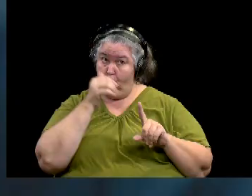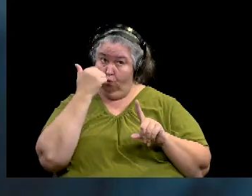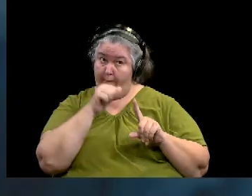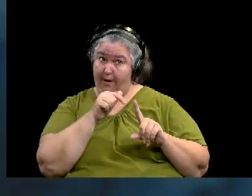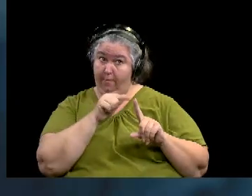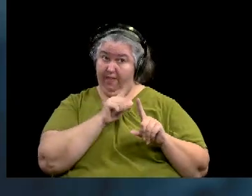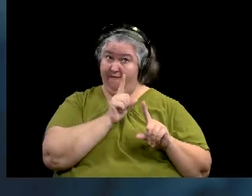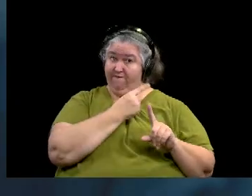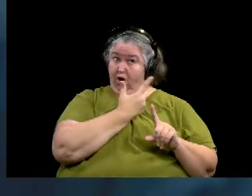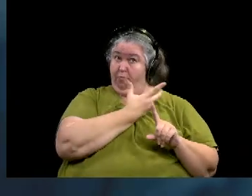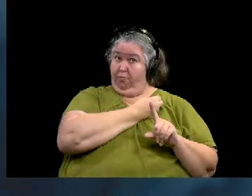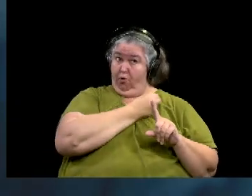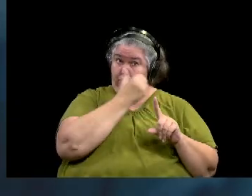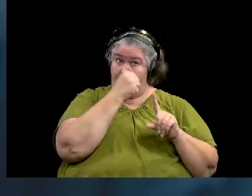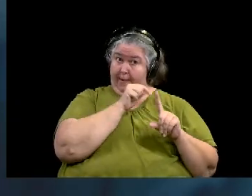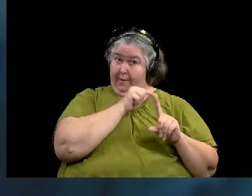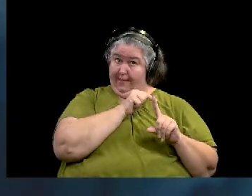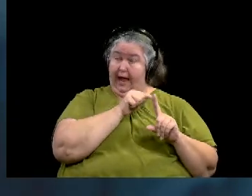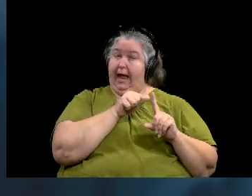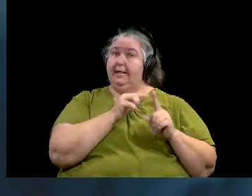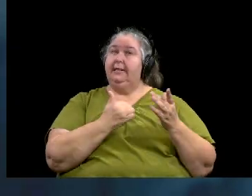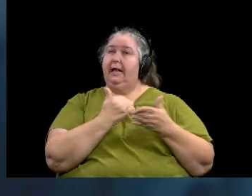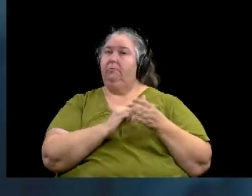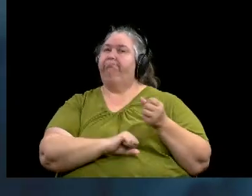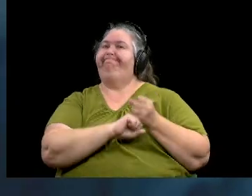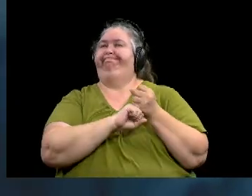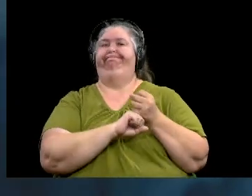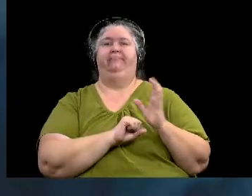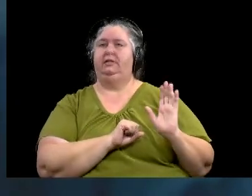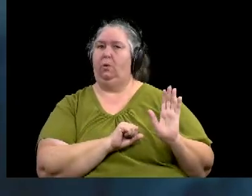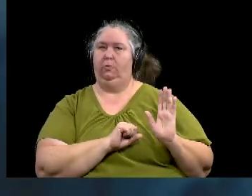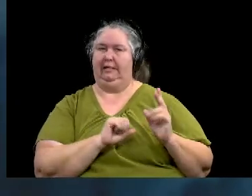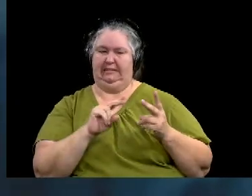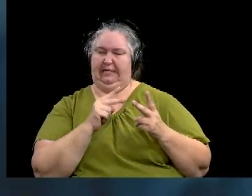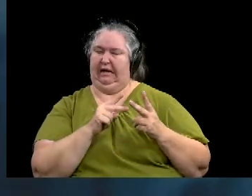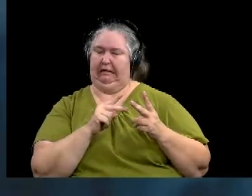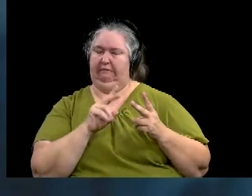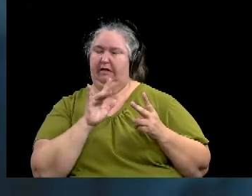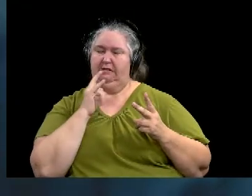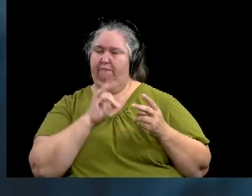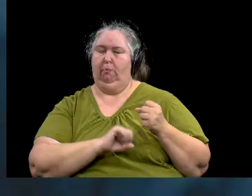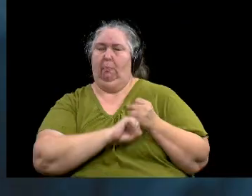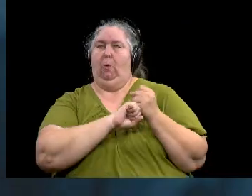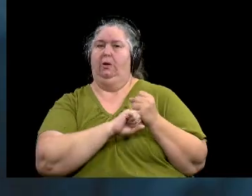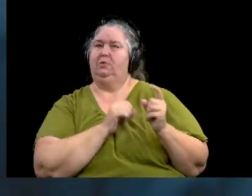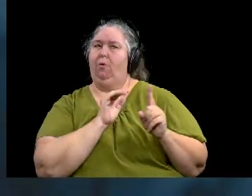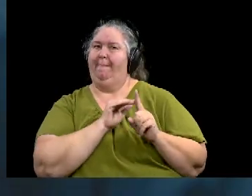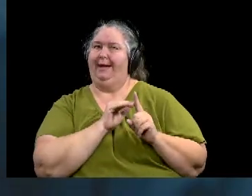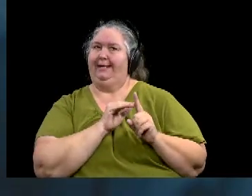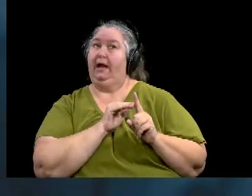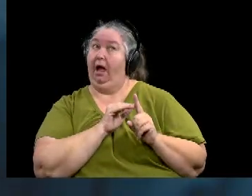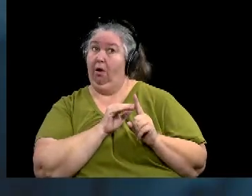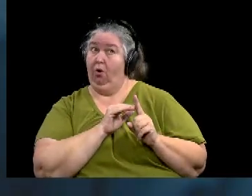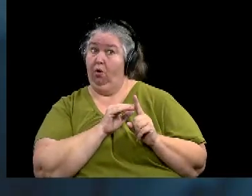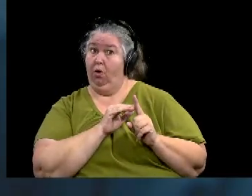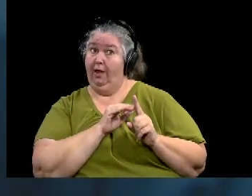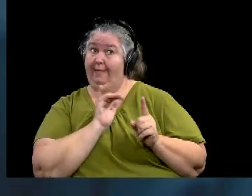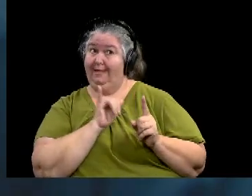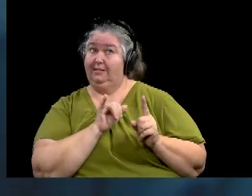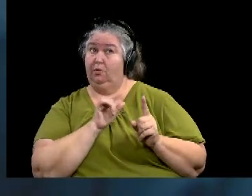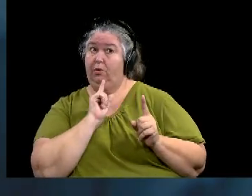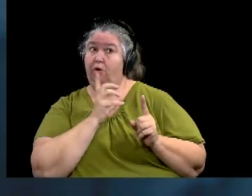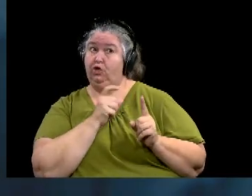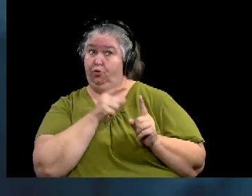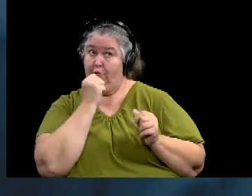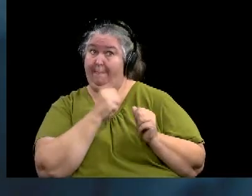opponent, basically, the threat, and then reminding it later, hey, we were for real. We really want you to remember this pathogen so that when you see